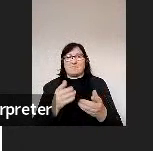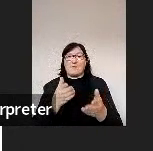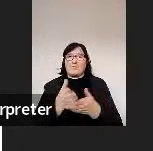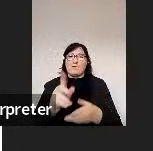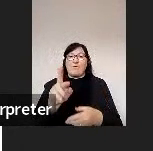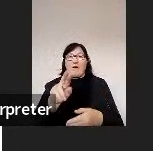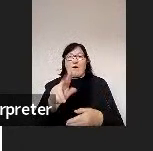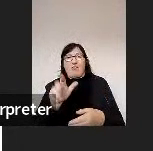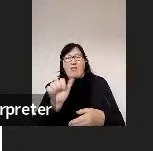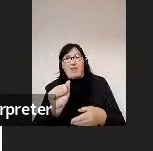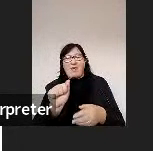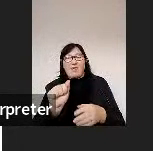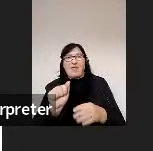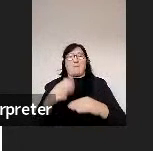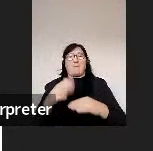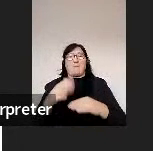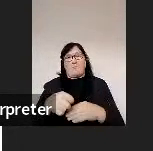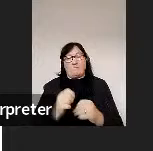on e-filing.